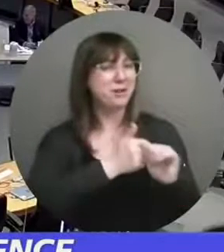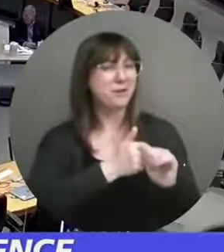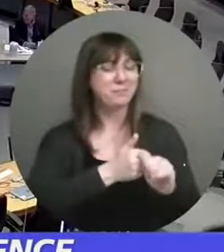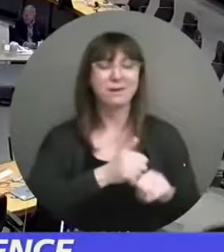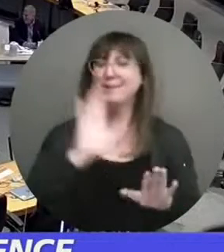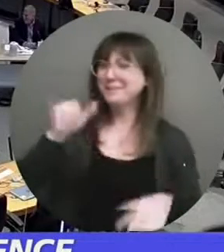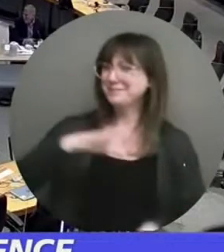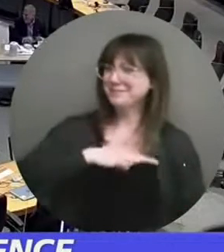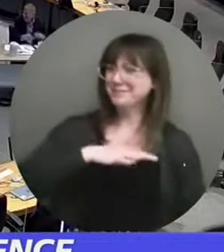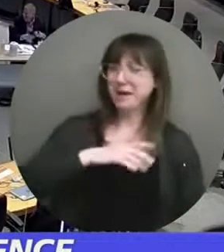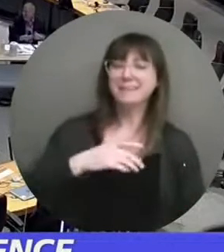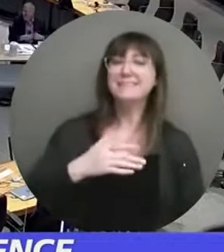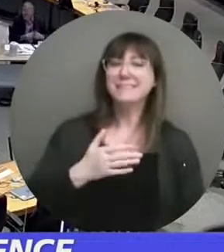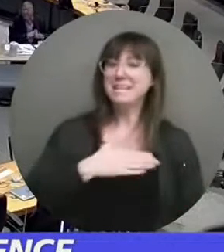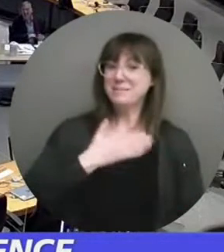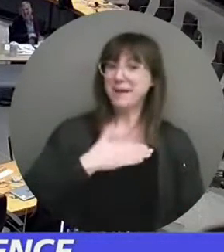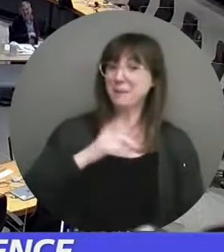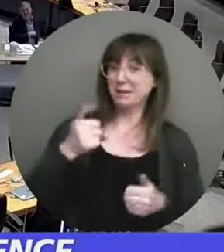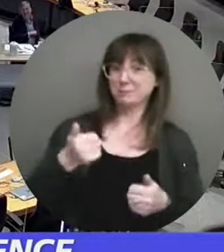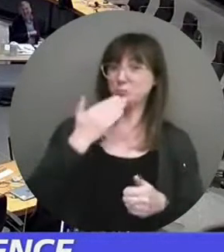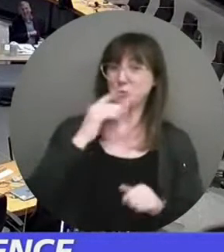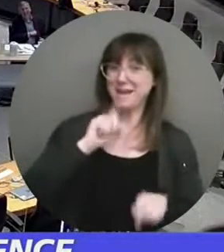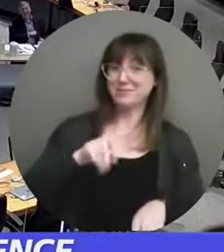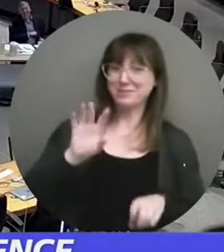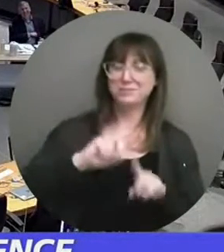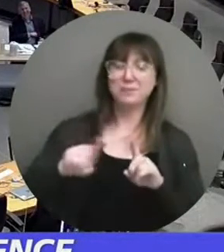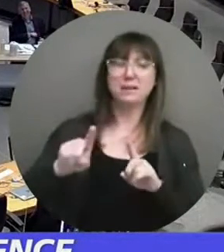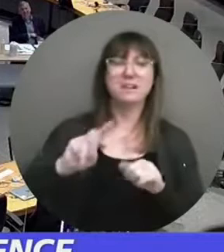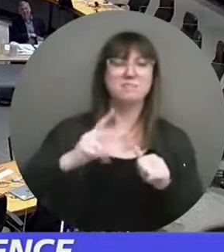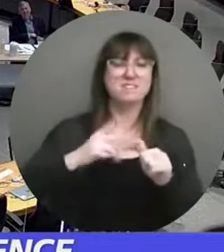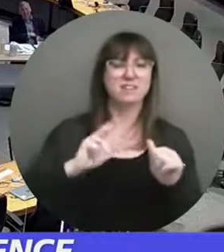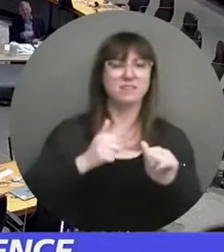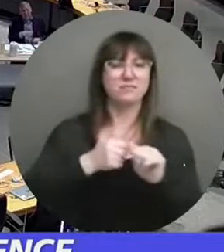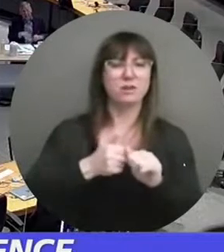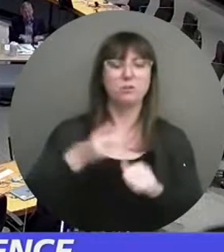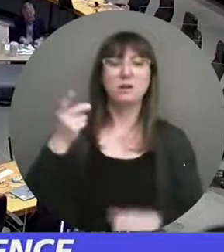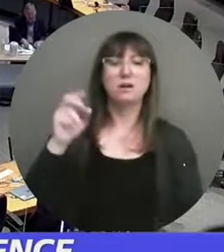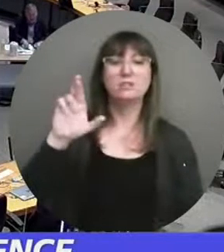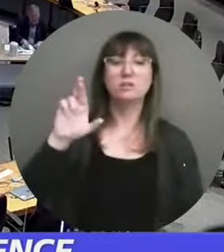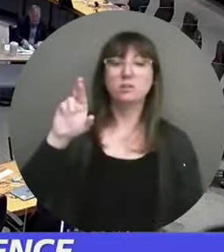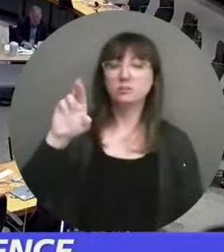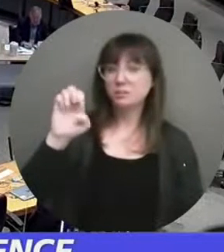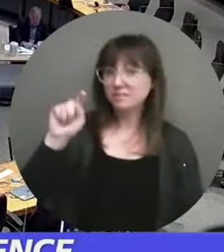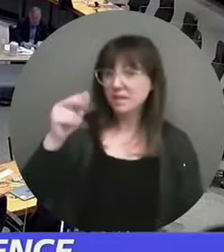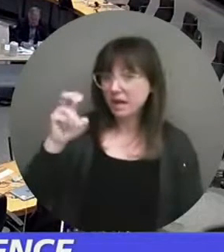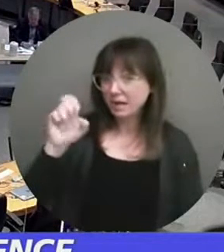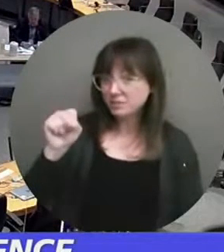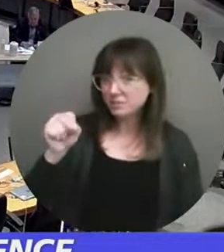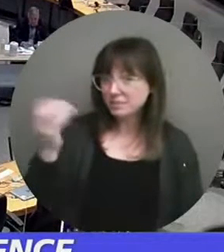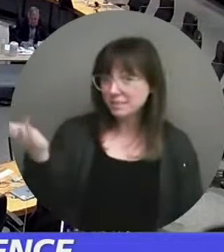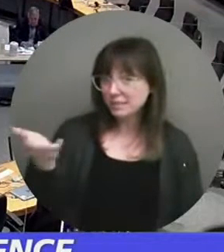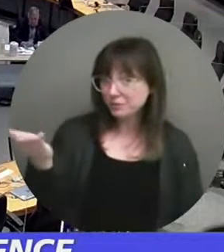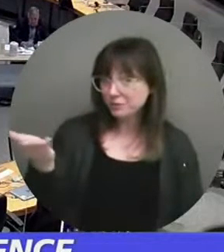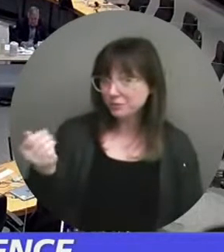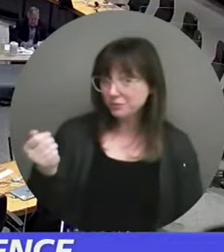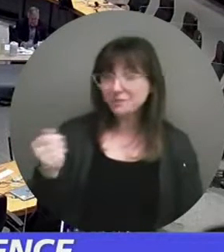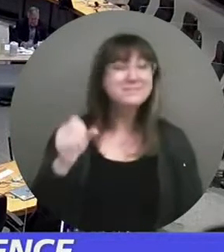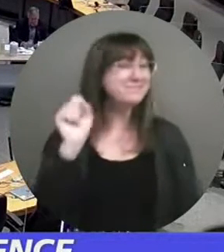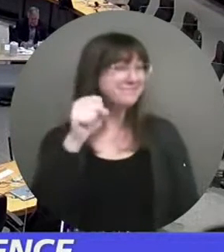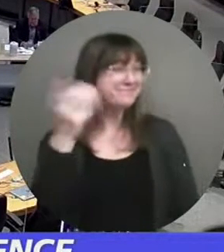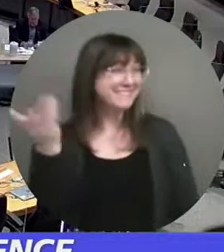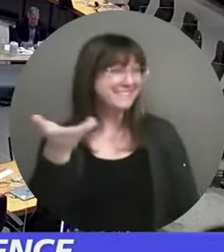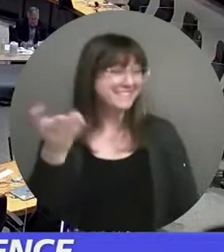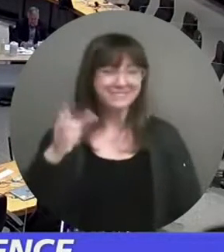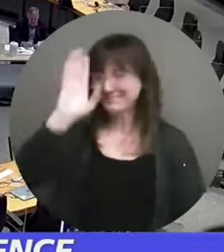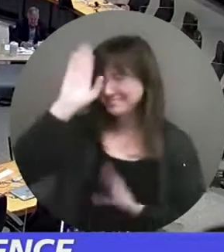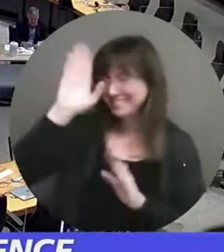I'm happy for the answers to come up in French. My question is for Dr. Vera Etches. Is the doctor's on the line? Yes, I am. Thank you. Hi, Dr.